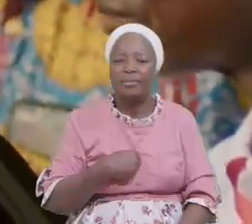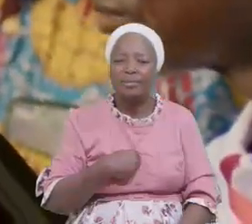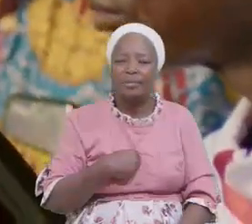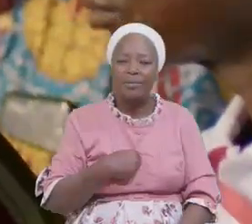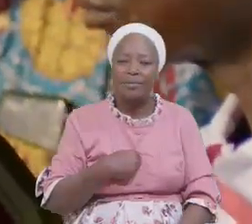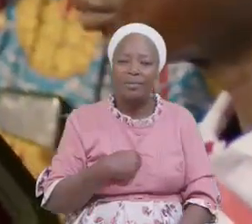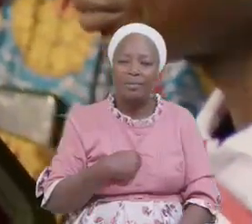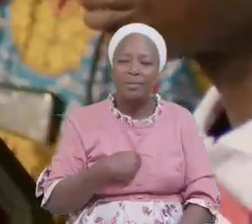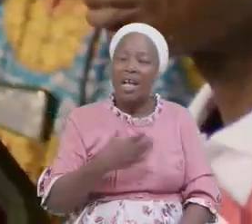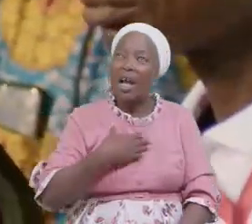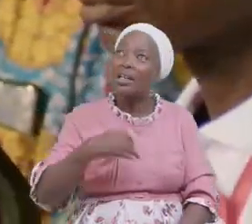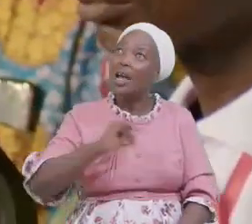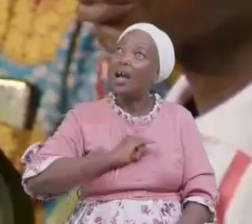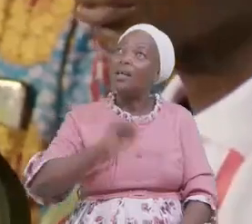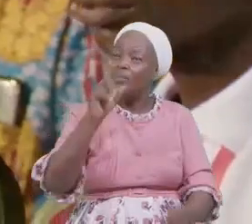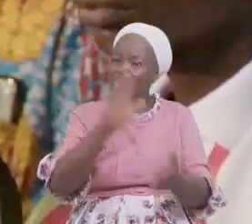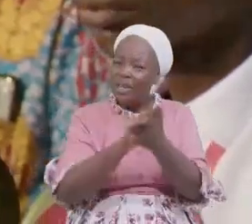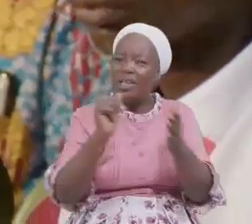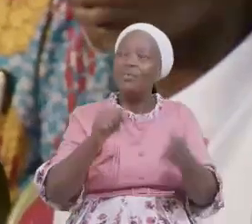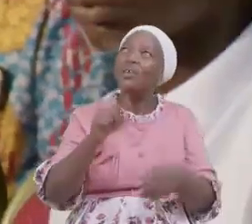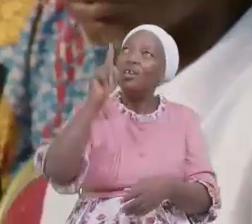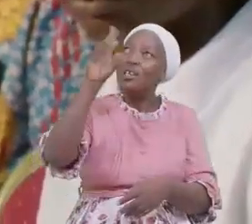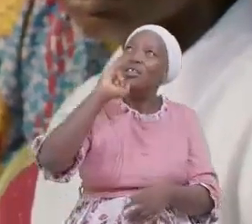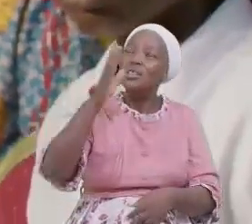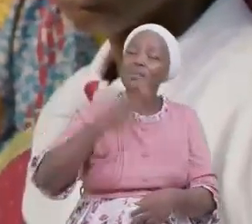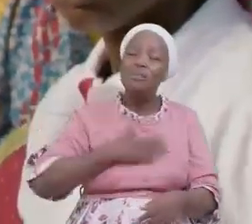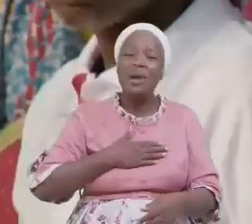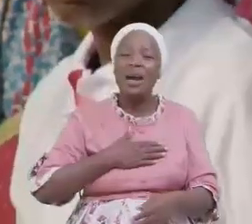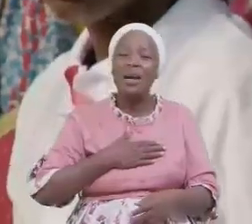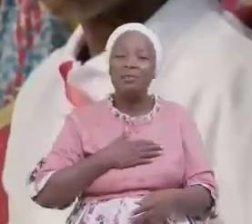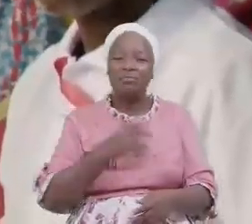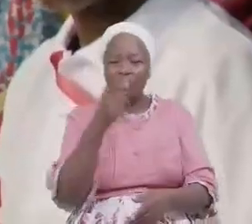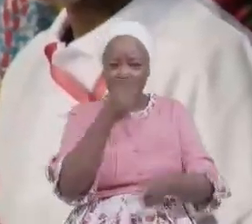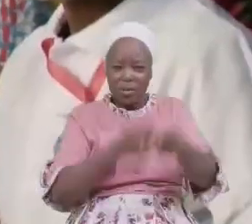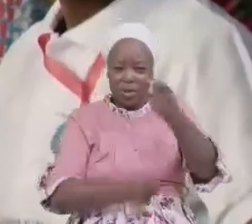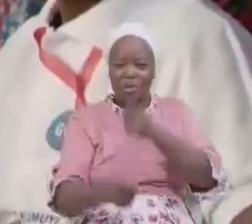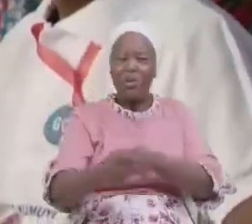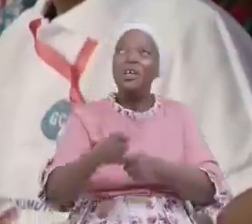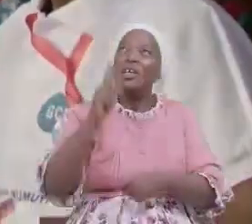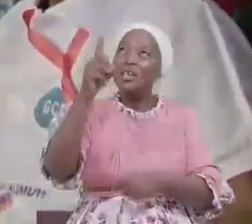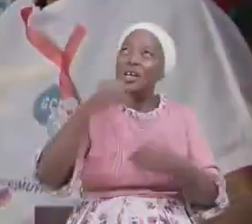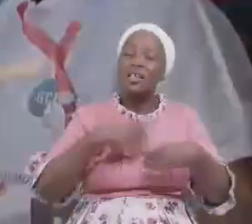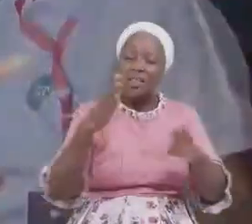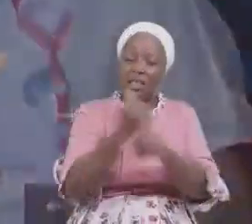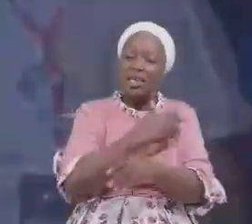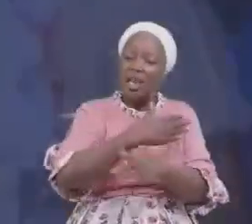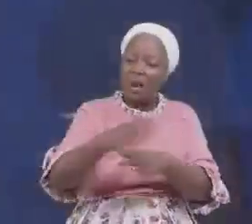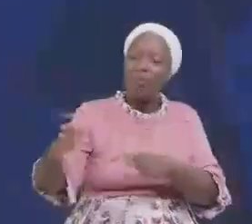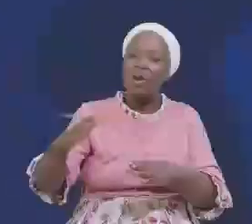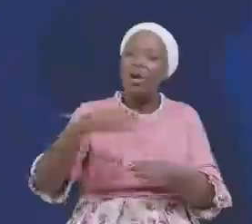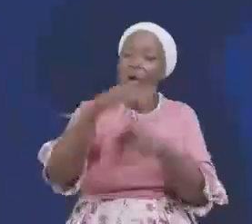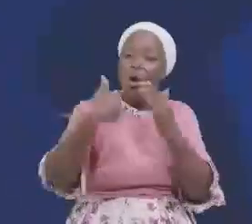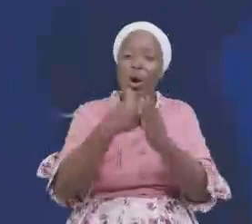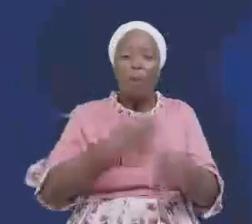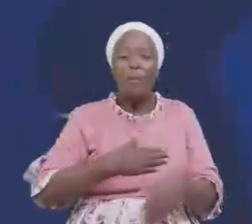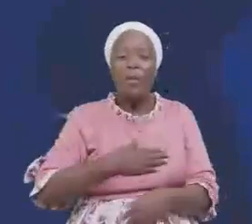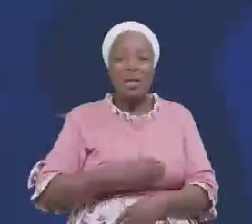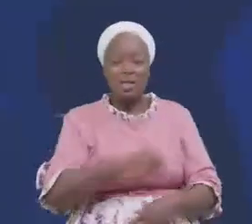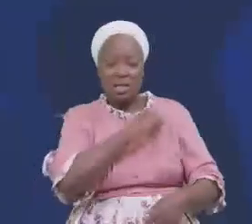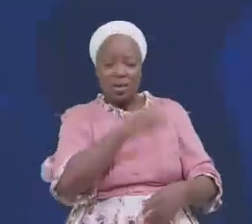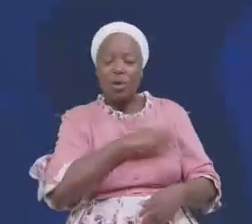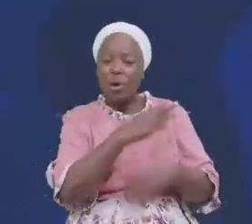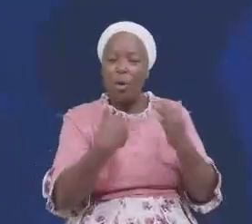And I believe he is my substitute. He has taken away all my guilt. He has taken away